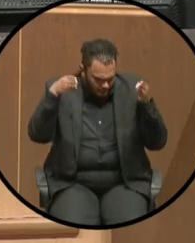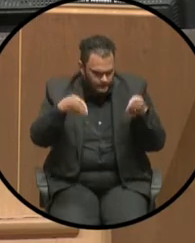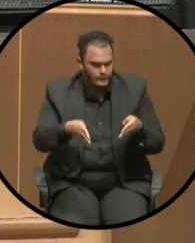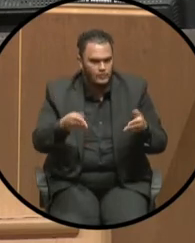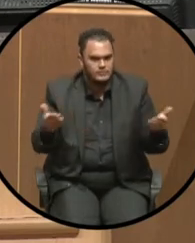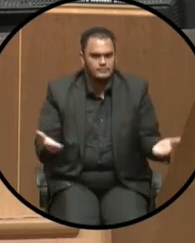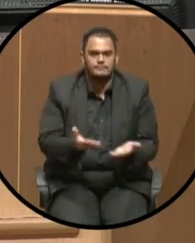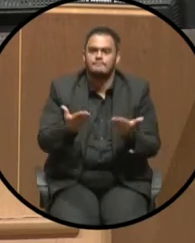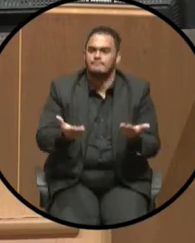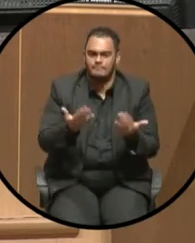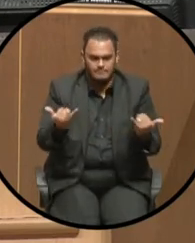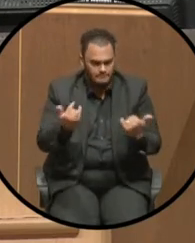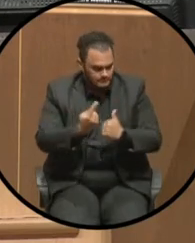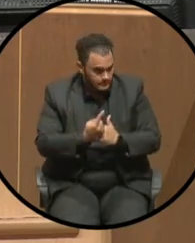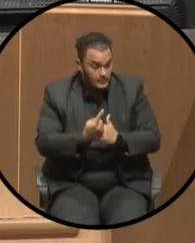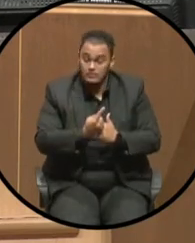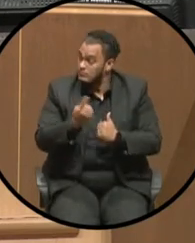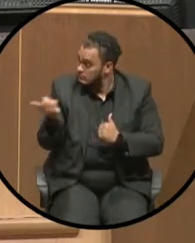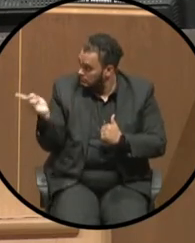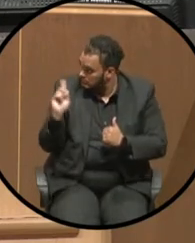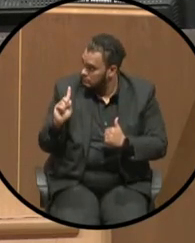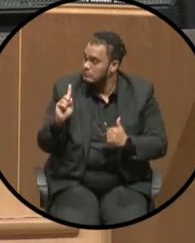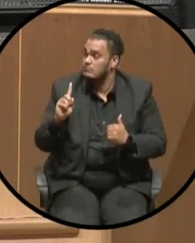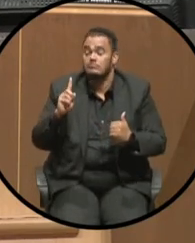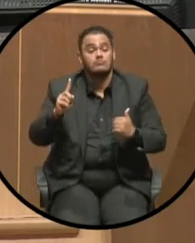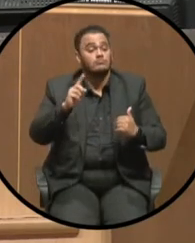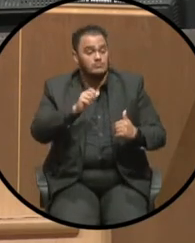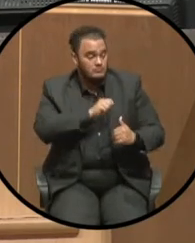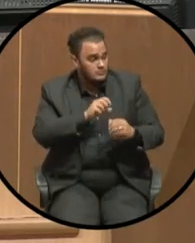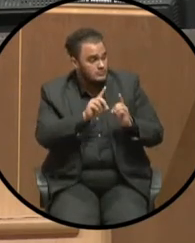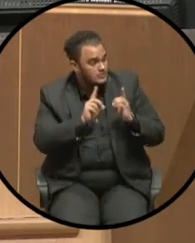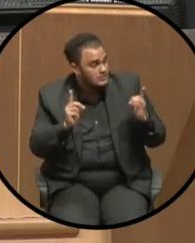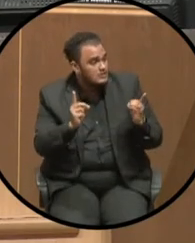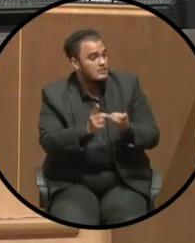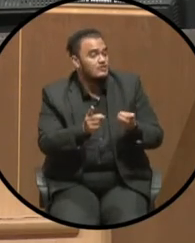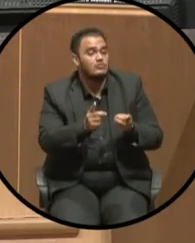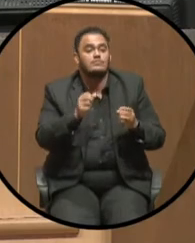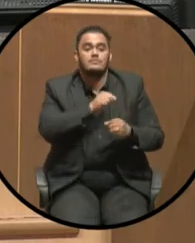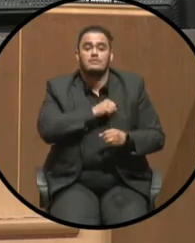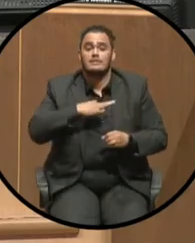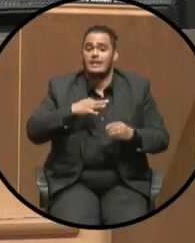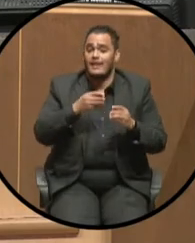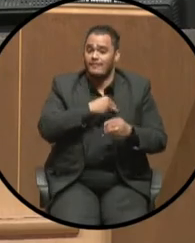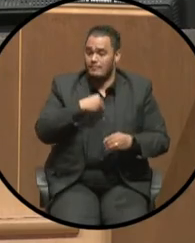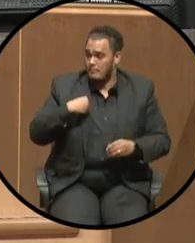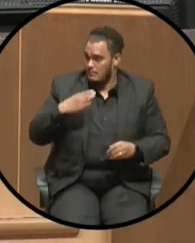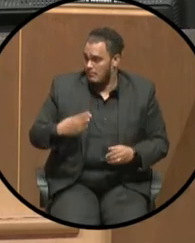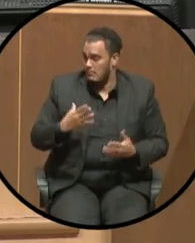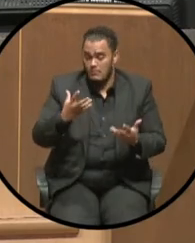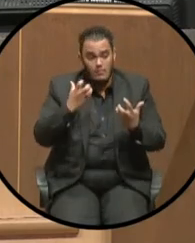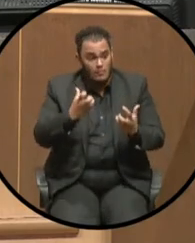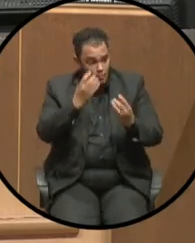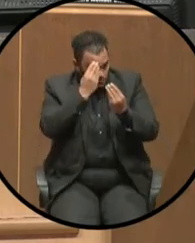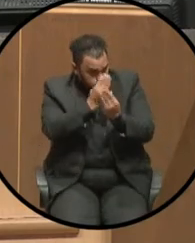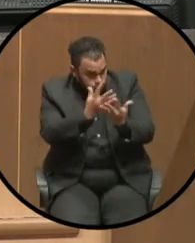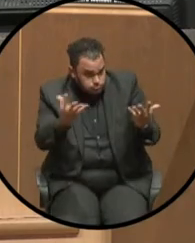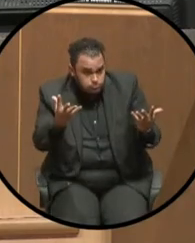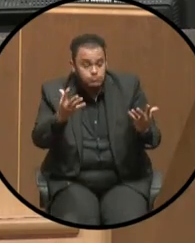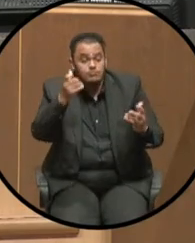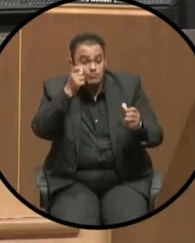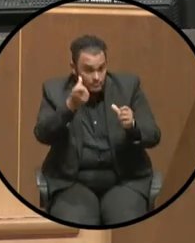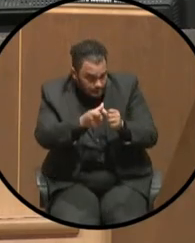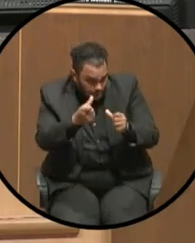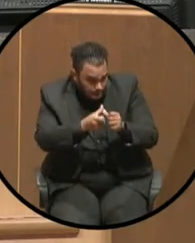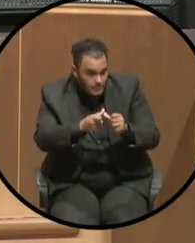matters in front of us. To my fellow board members, district staff, and members of the public, I want to remind everybody to speak as close to the